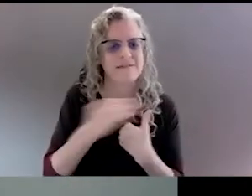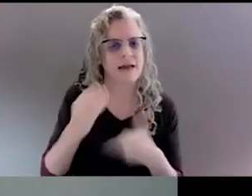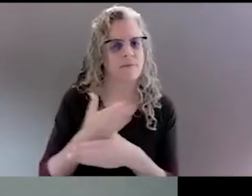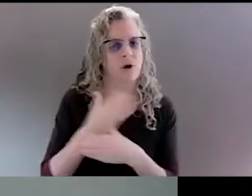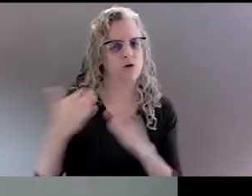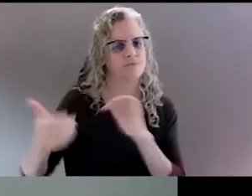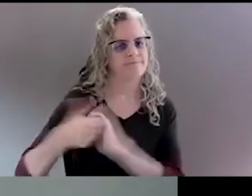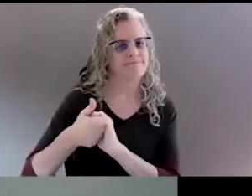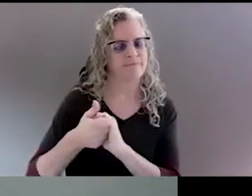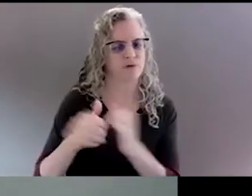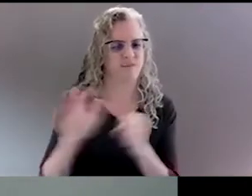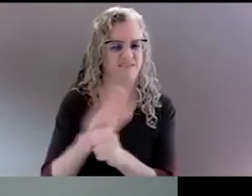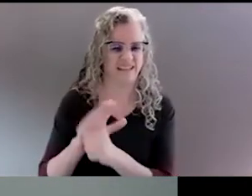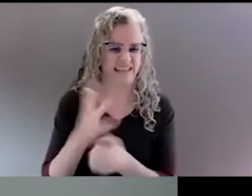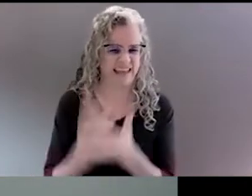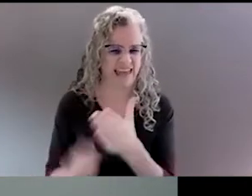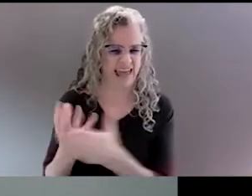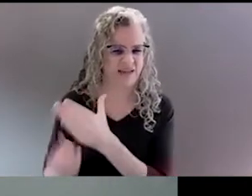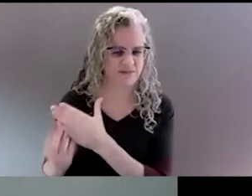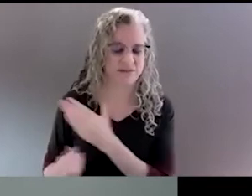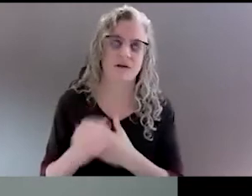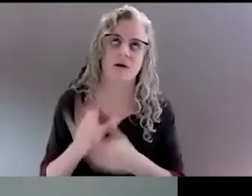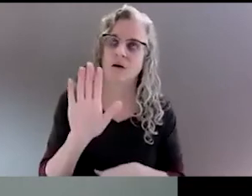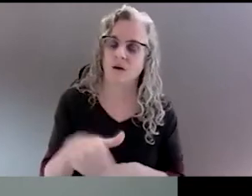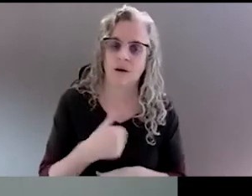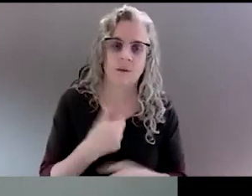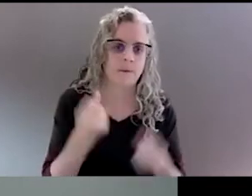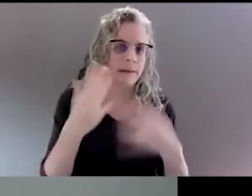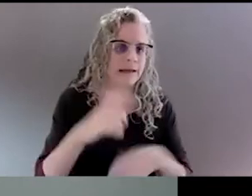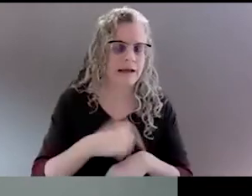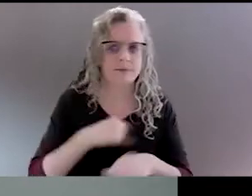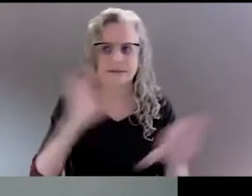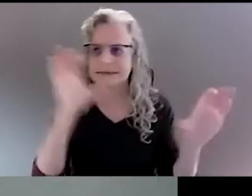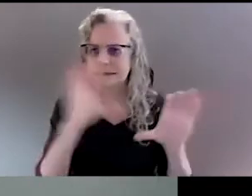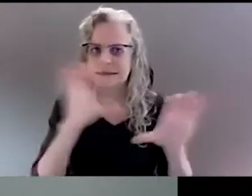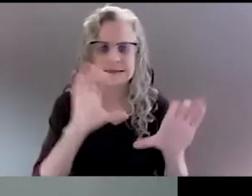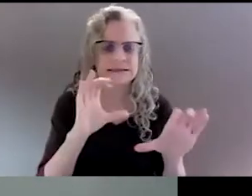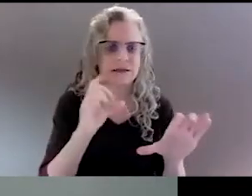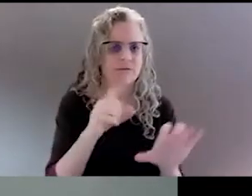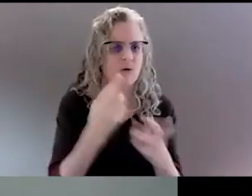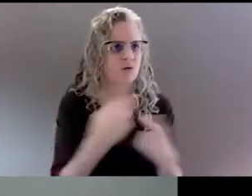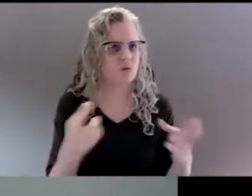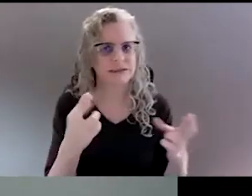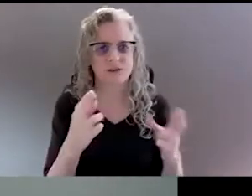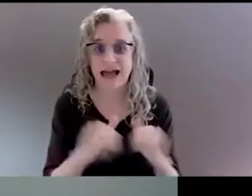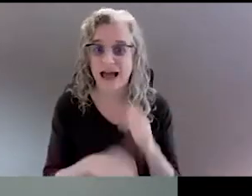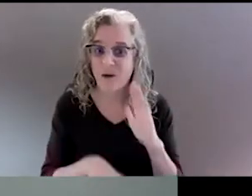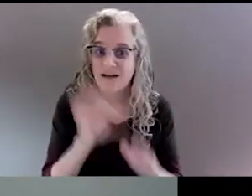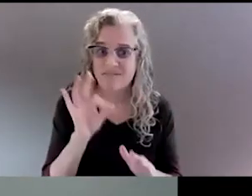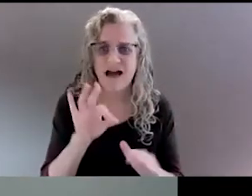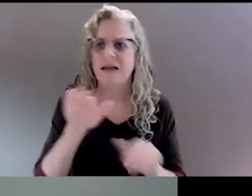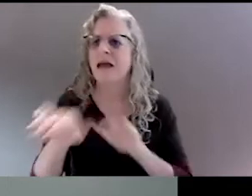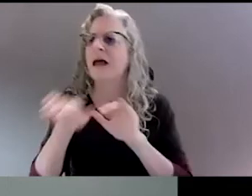many times I've looked for a particular resource and found it by word of mouth only because I've